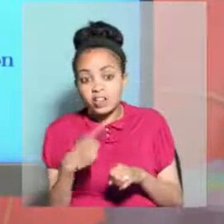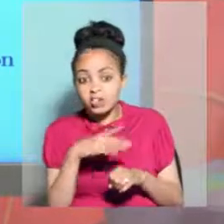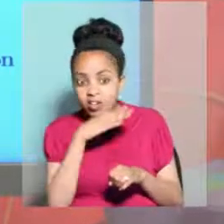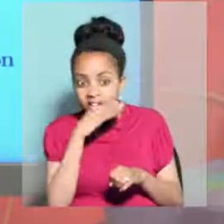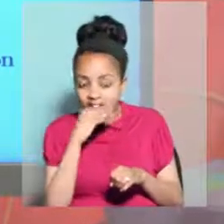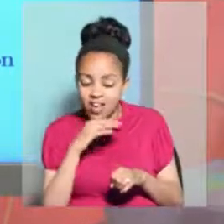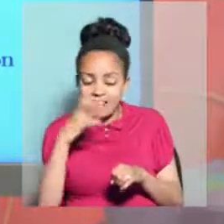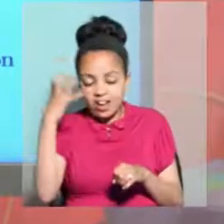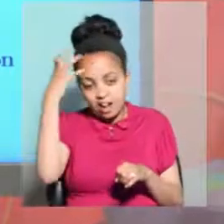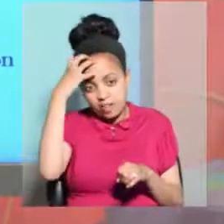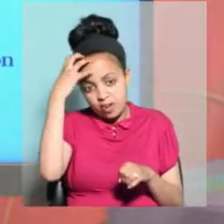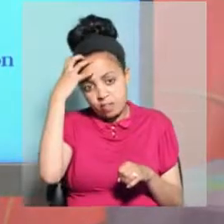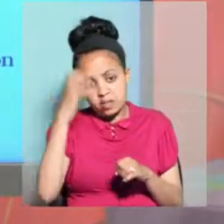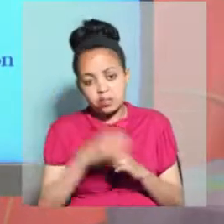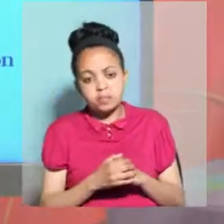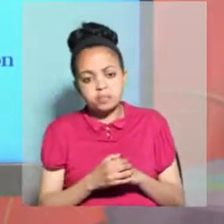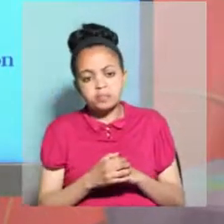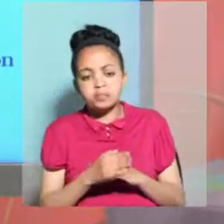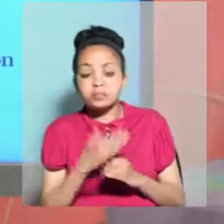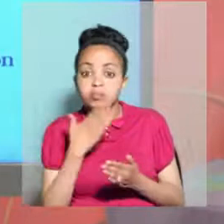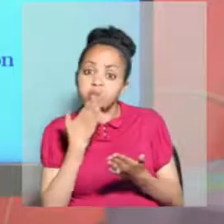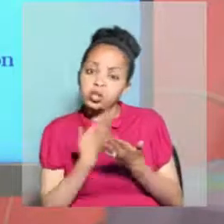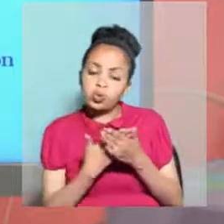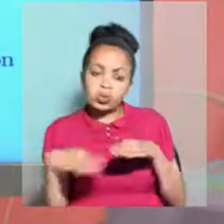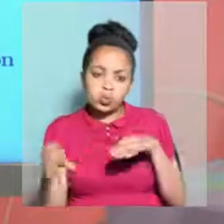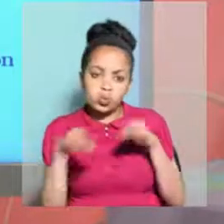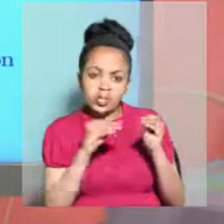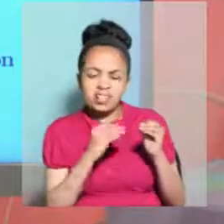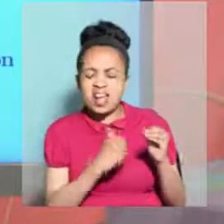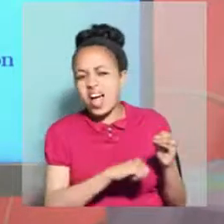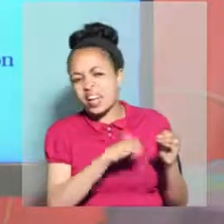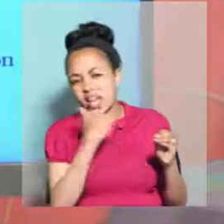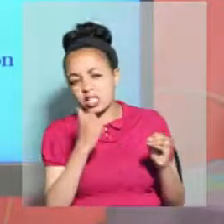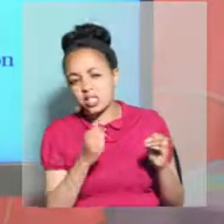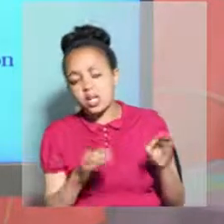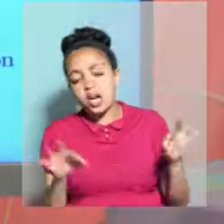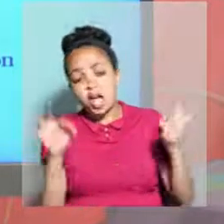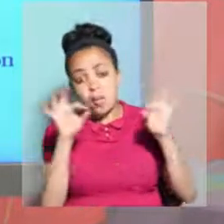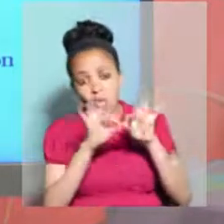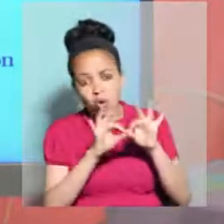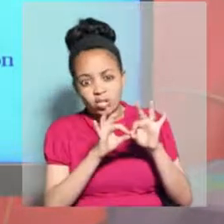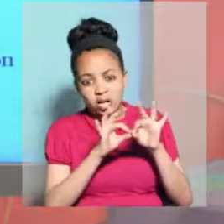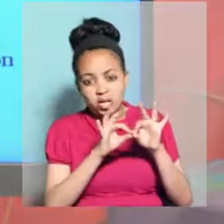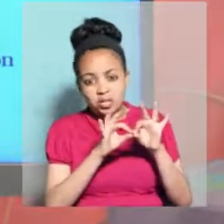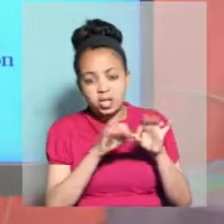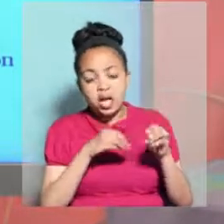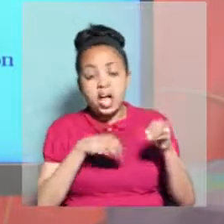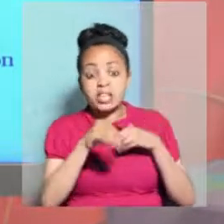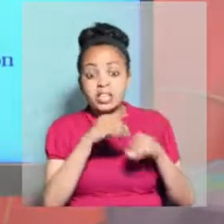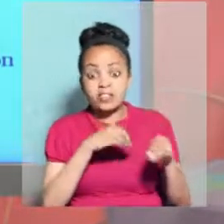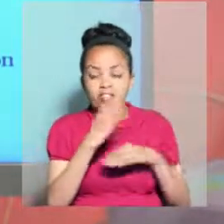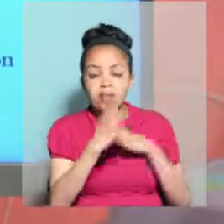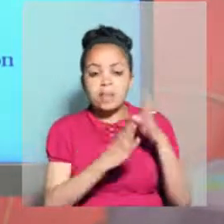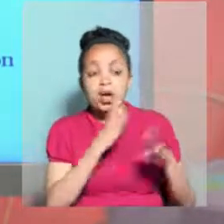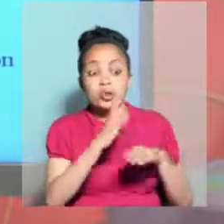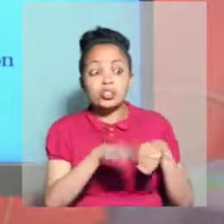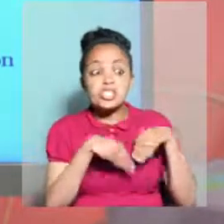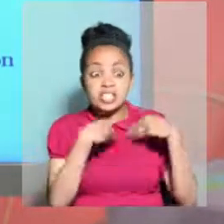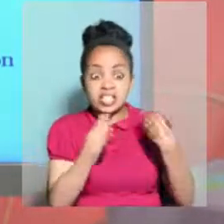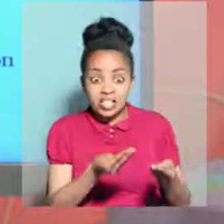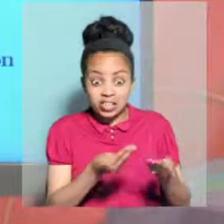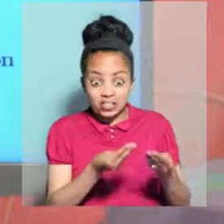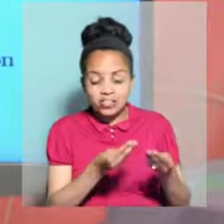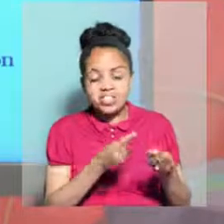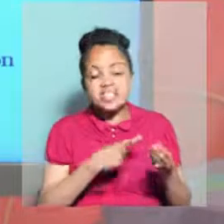again governments. Well done, student. Another most important and the critical activity that biology give is